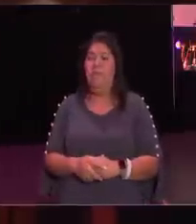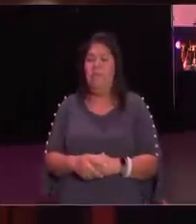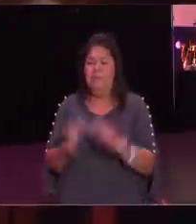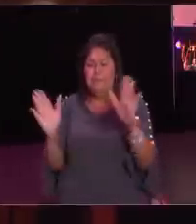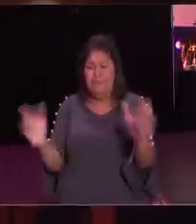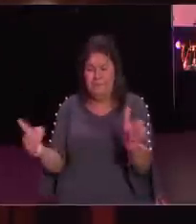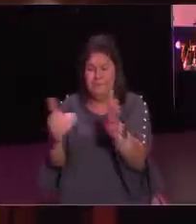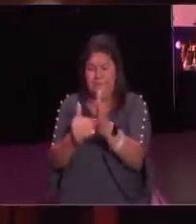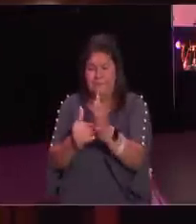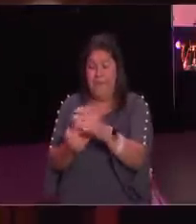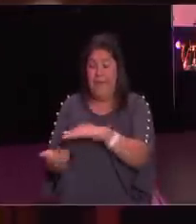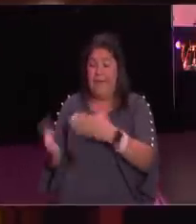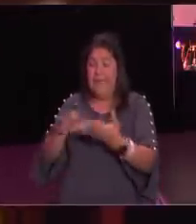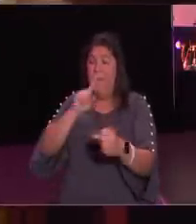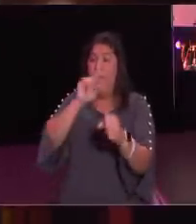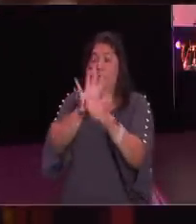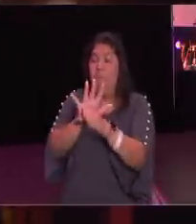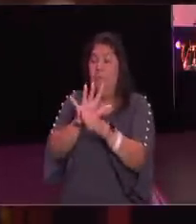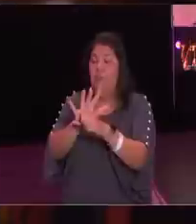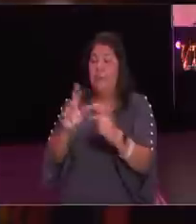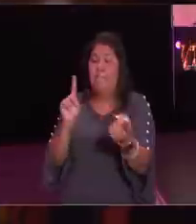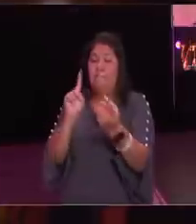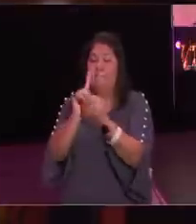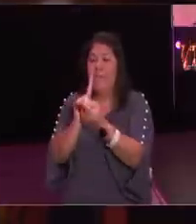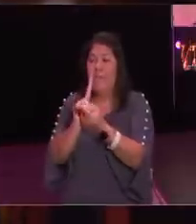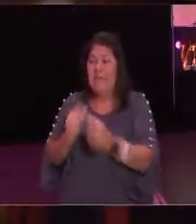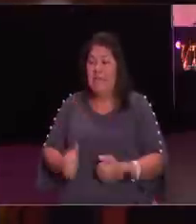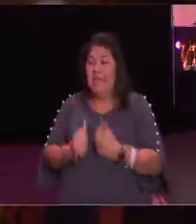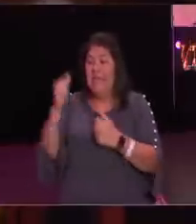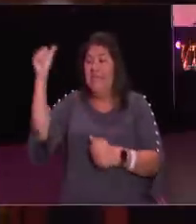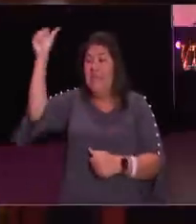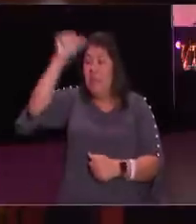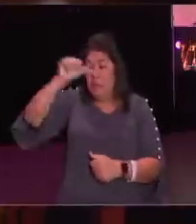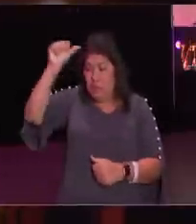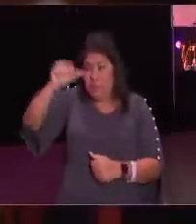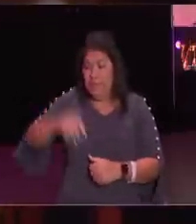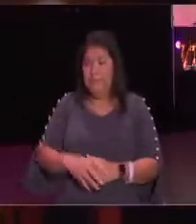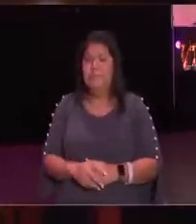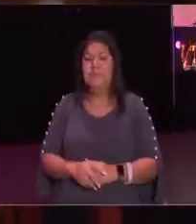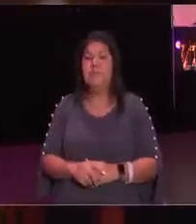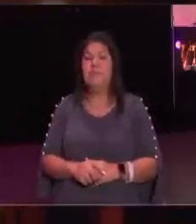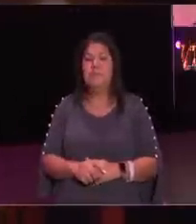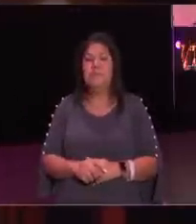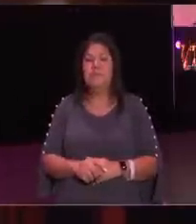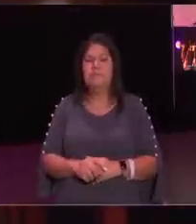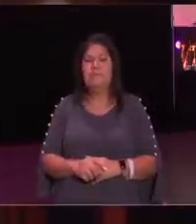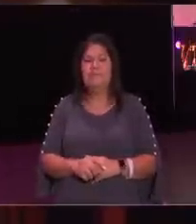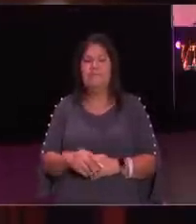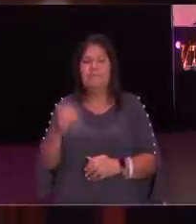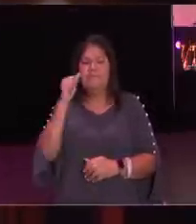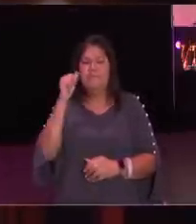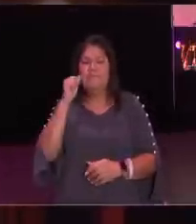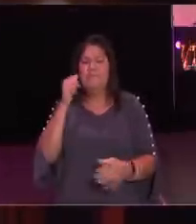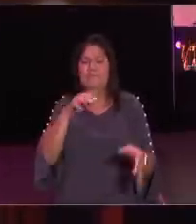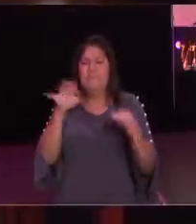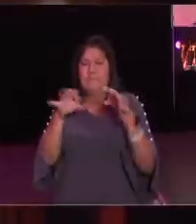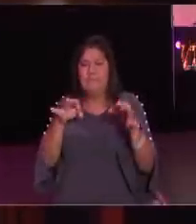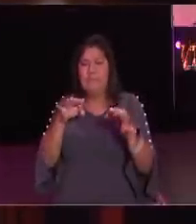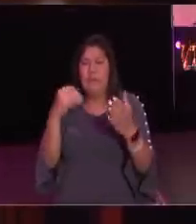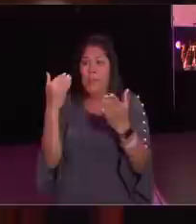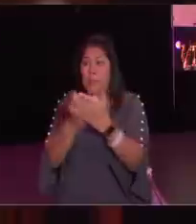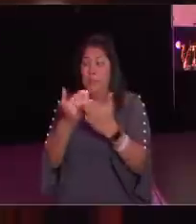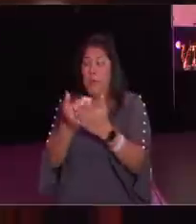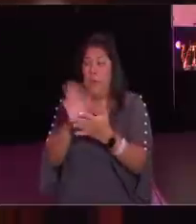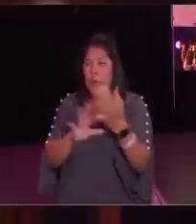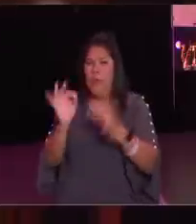I'll say that again, a dead promise needs a living anointing. We heard it said last night and it was confirmed in the Holy